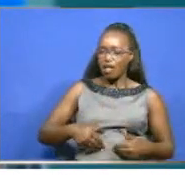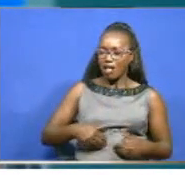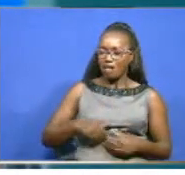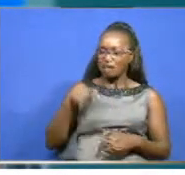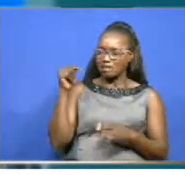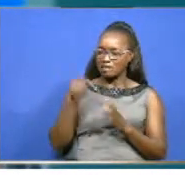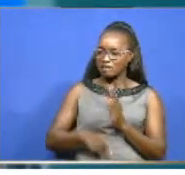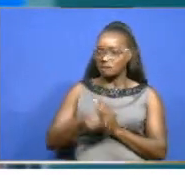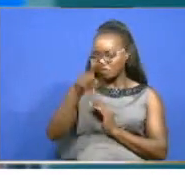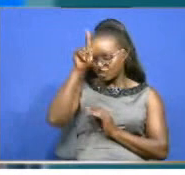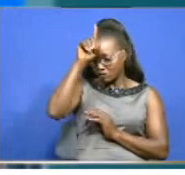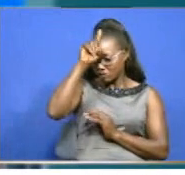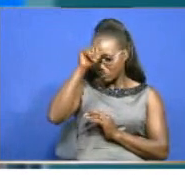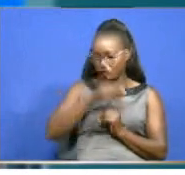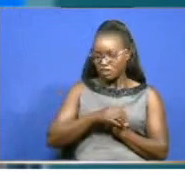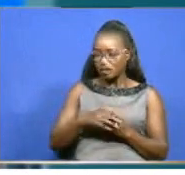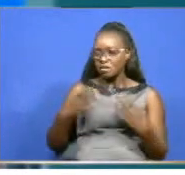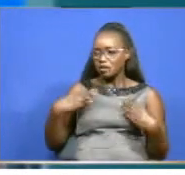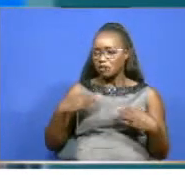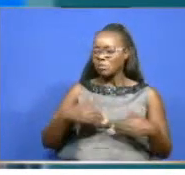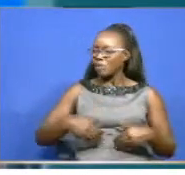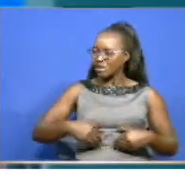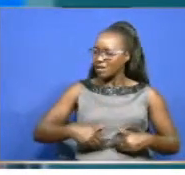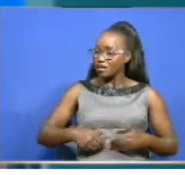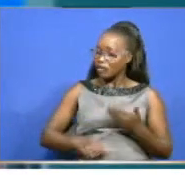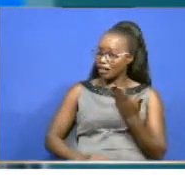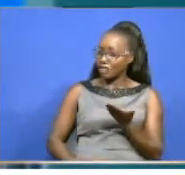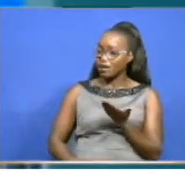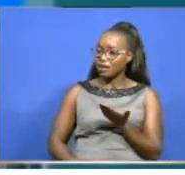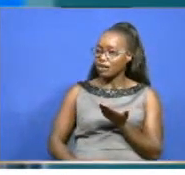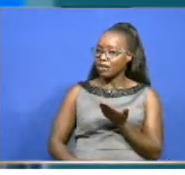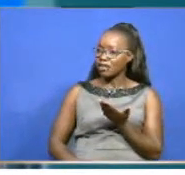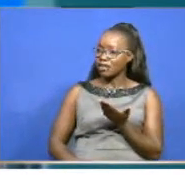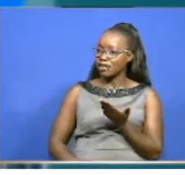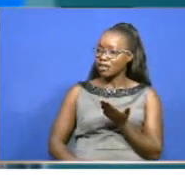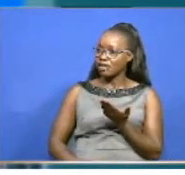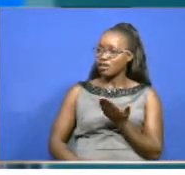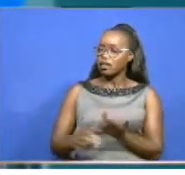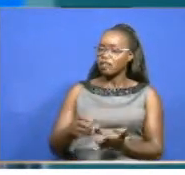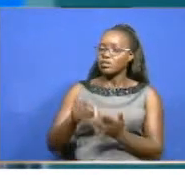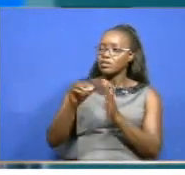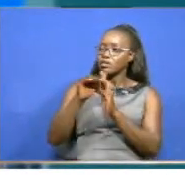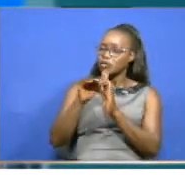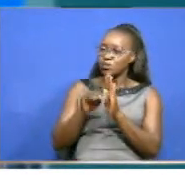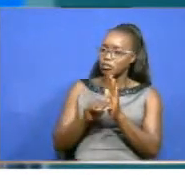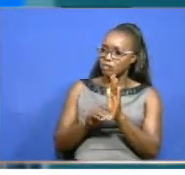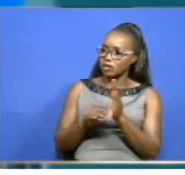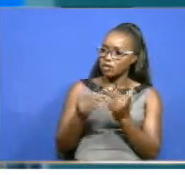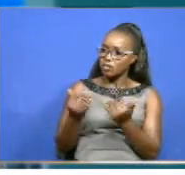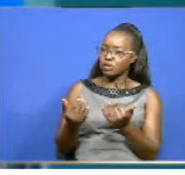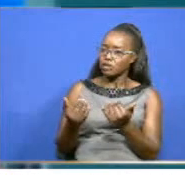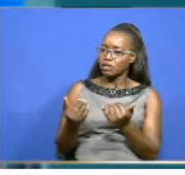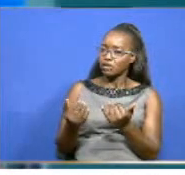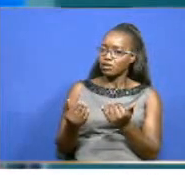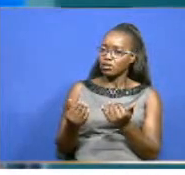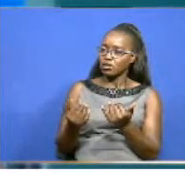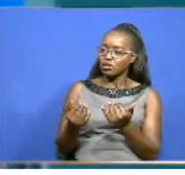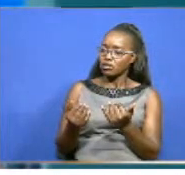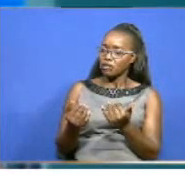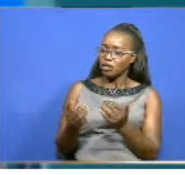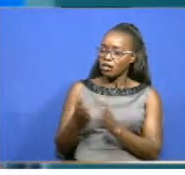village. People are hungry. And the special programs right now should take an immediate and swift